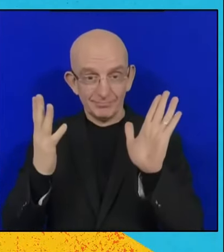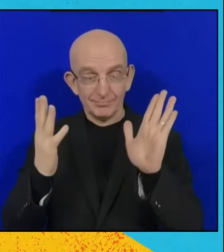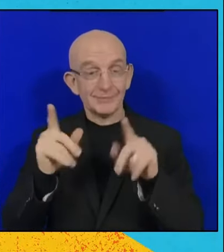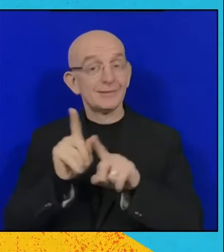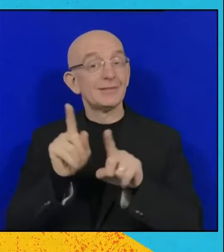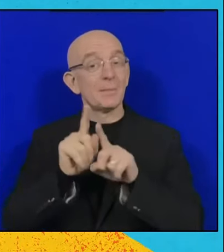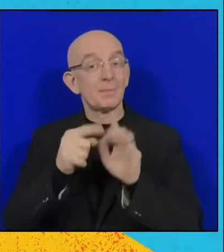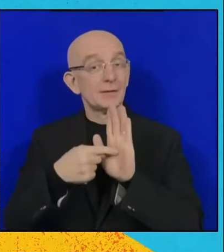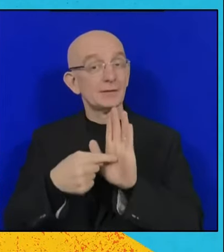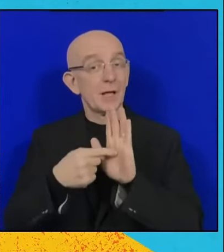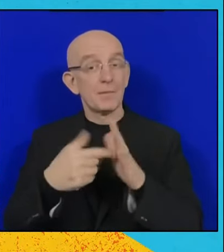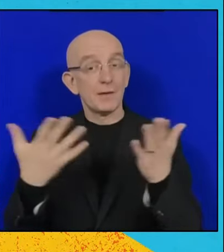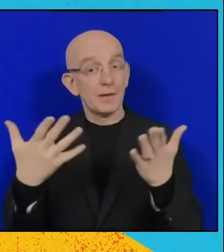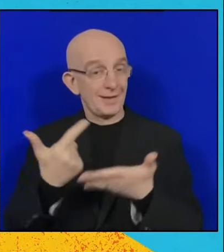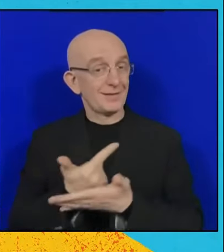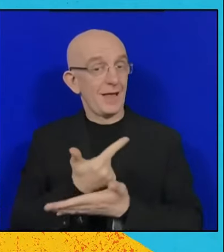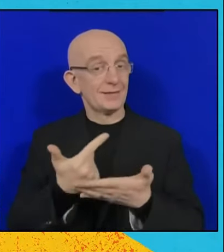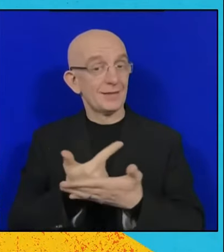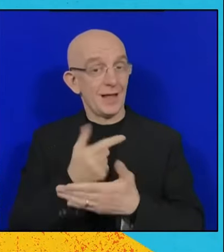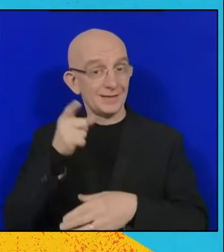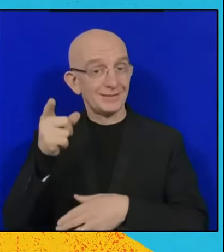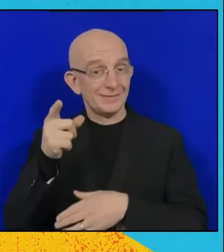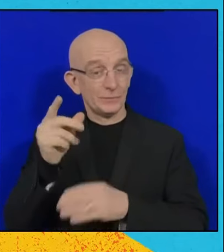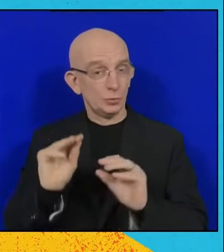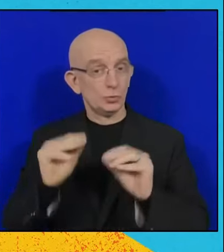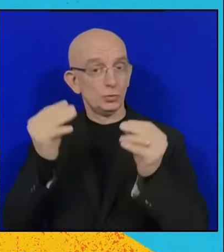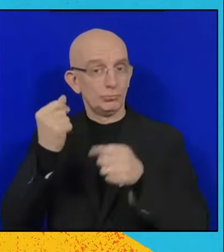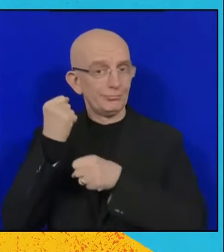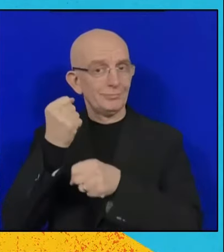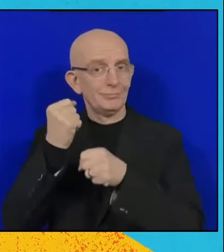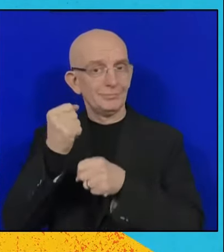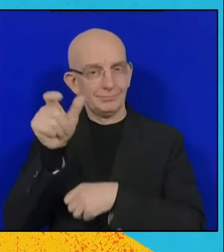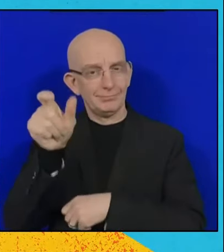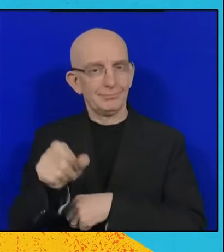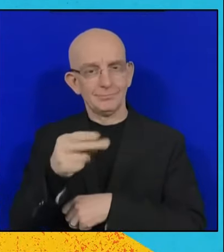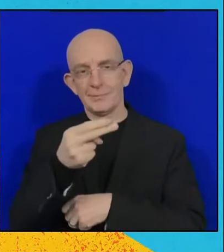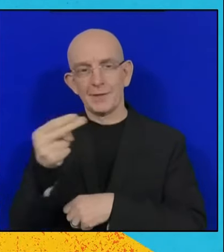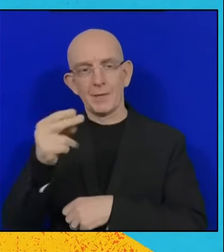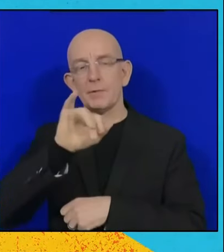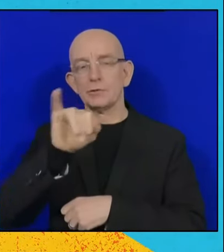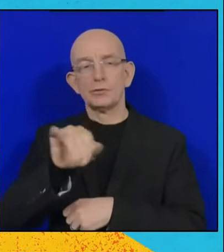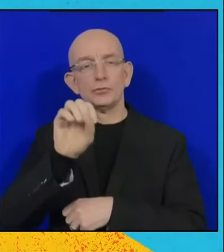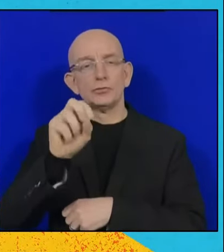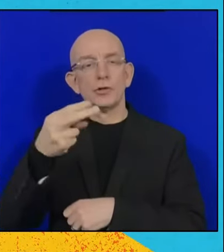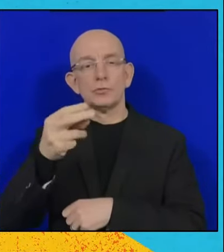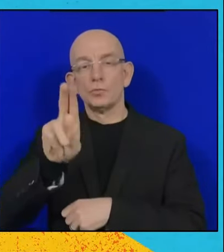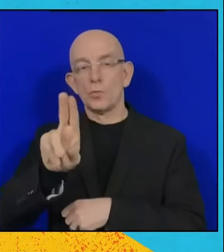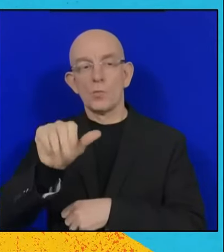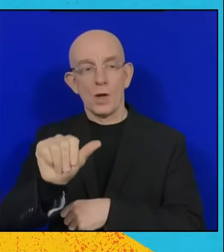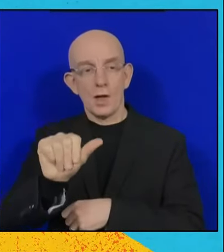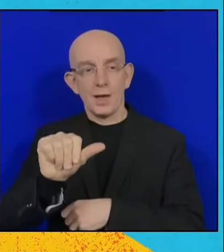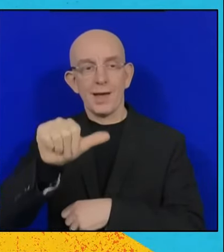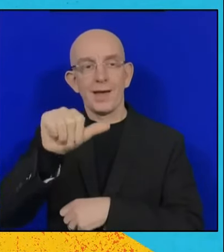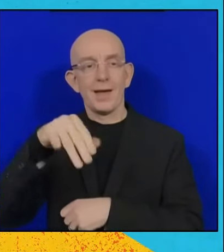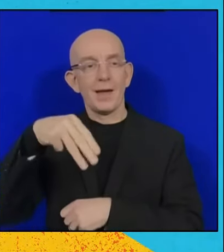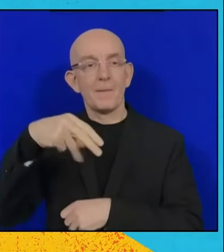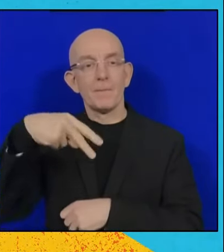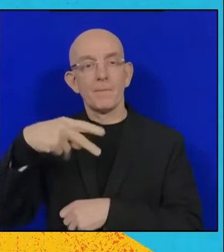founded the Green Africa Youth Organization. It led to the